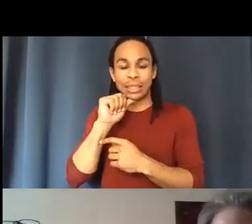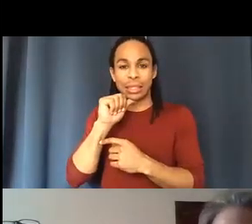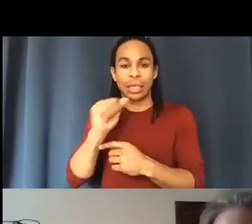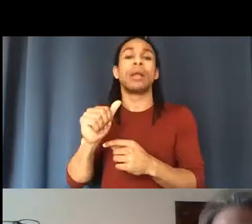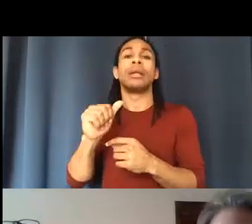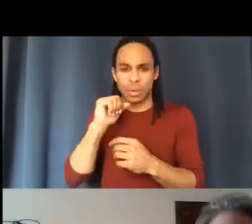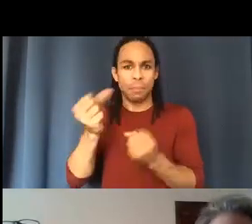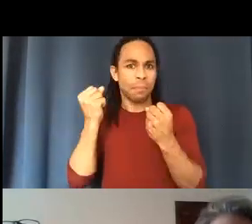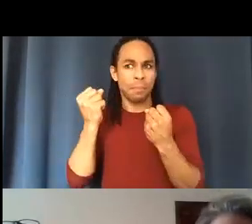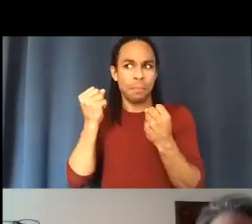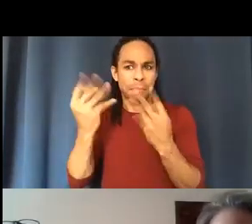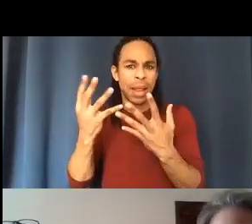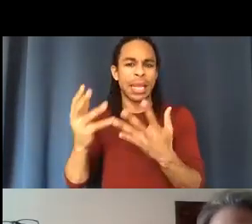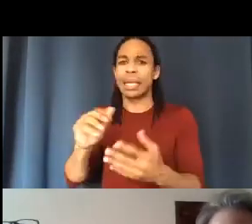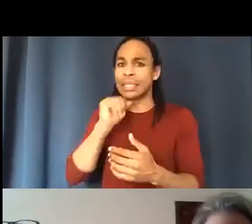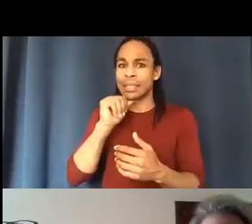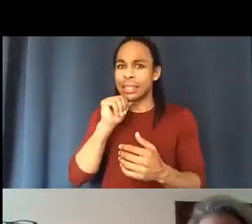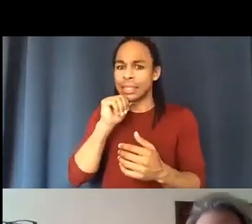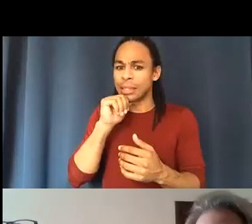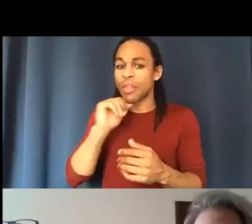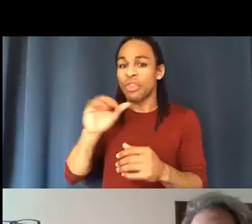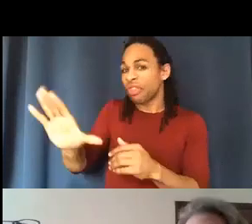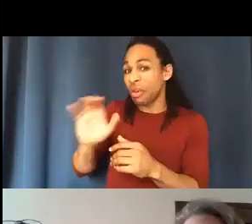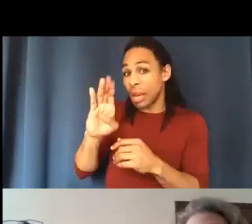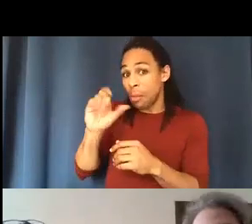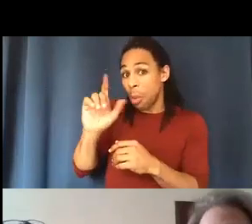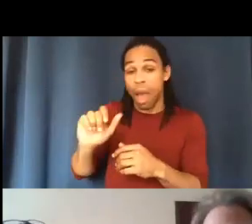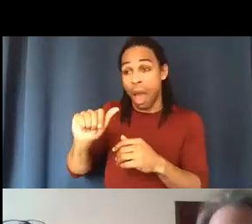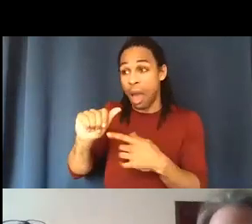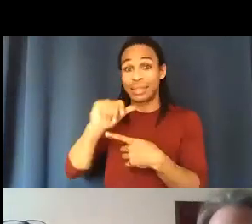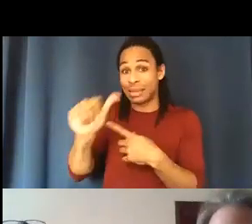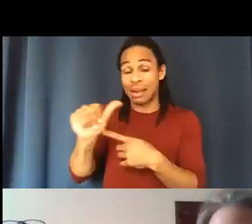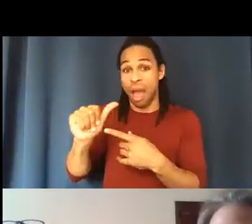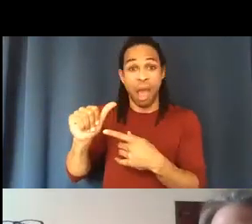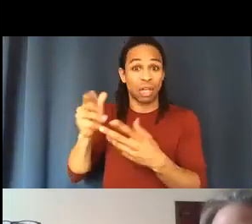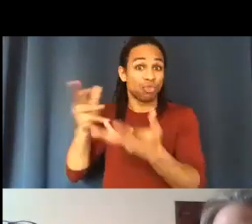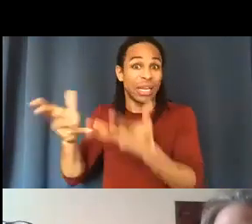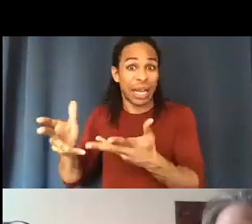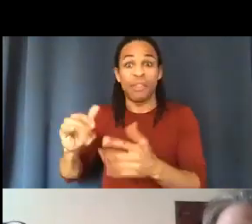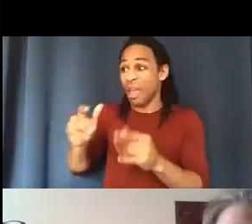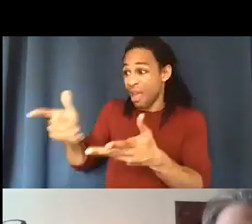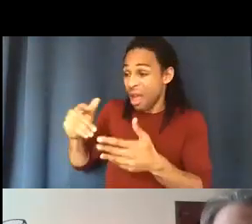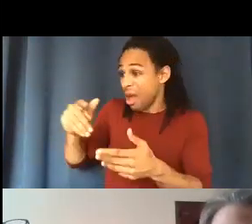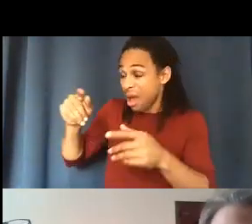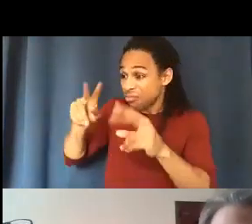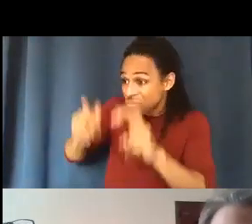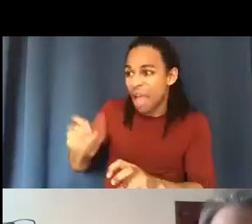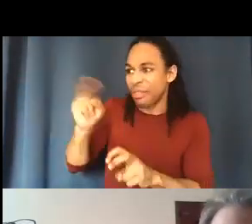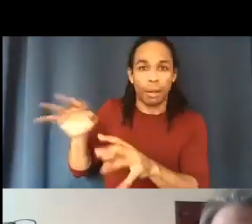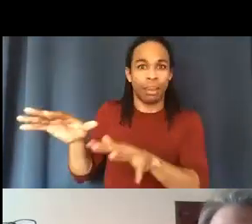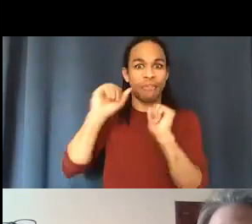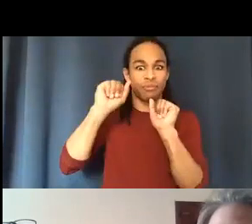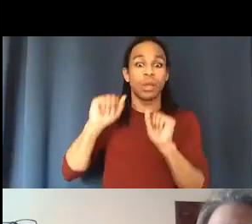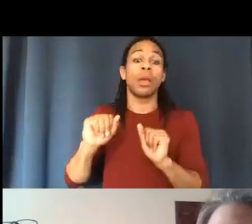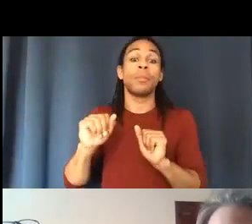world. Before Ebola, it had some of the highest child mortality indicators recorded in the world.